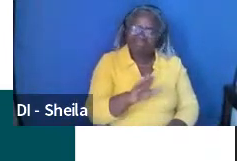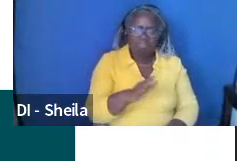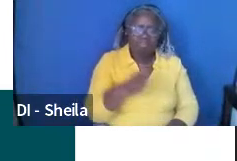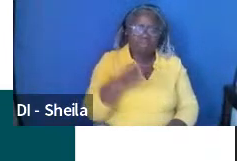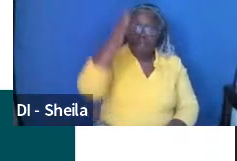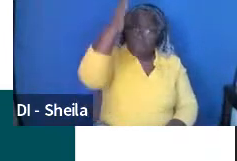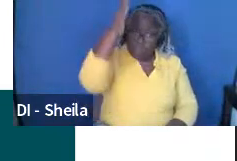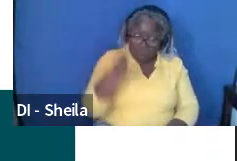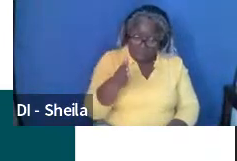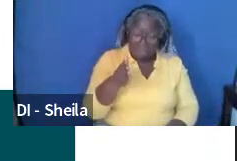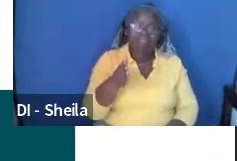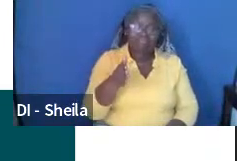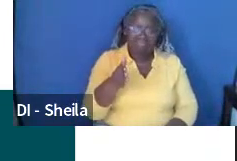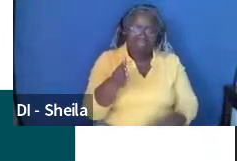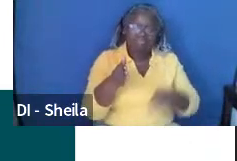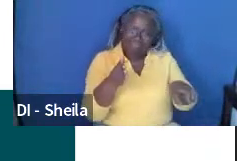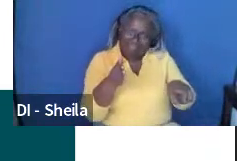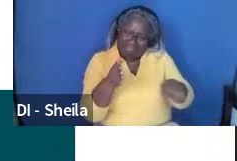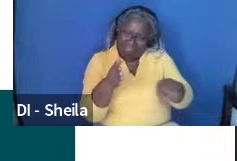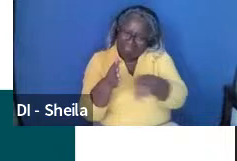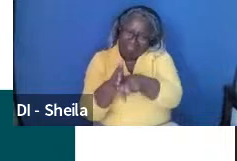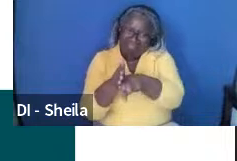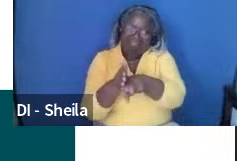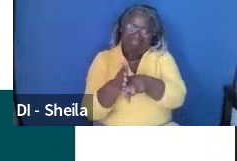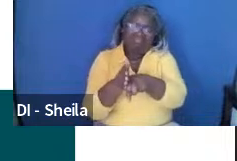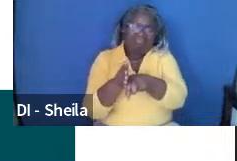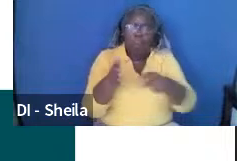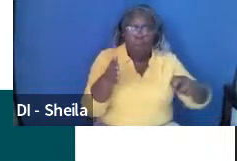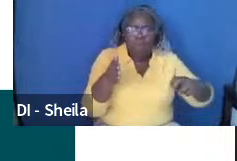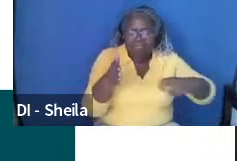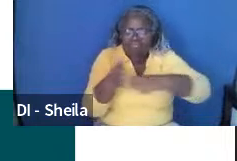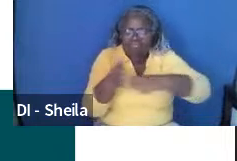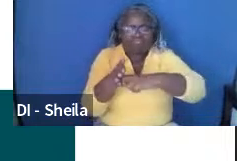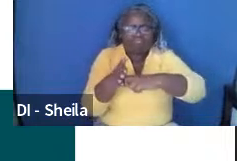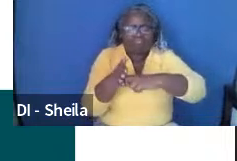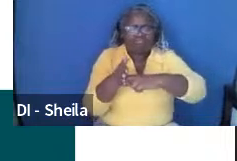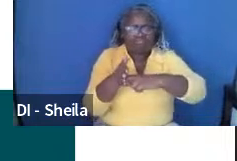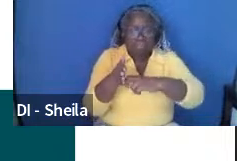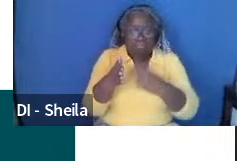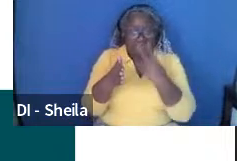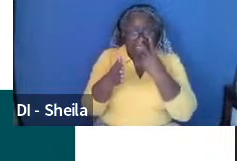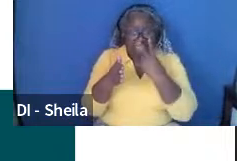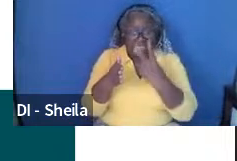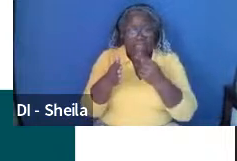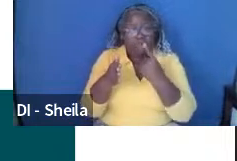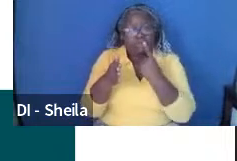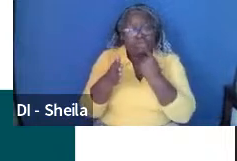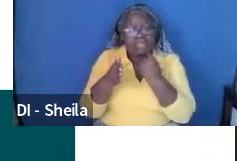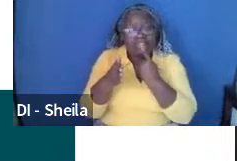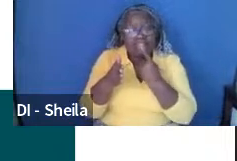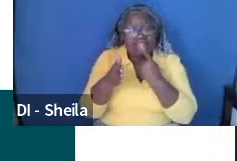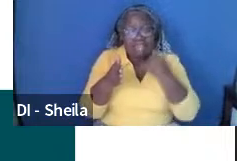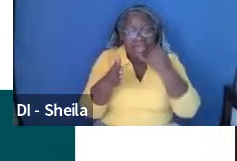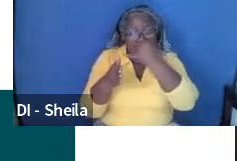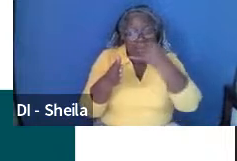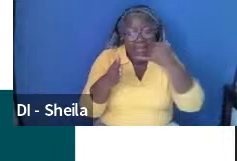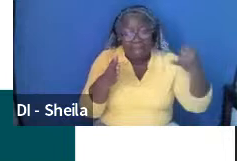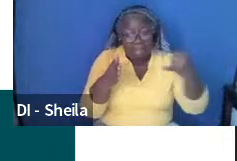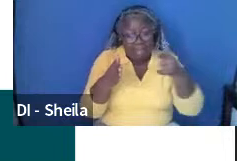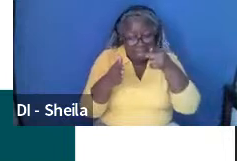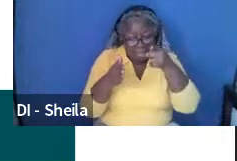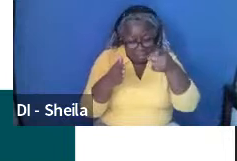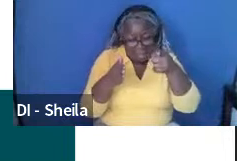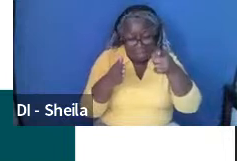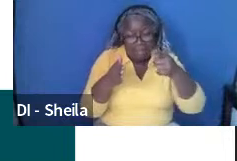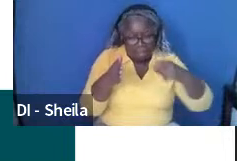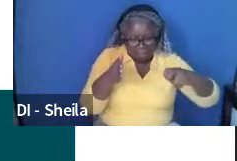what's important is that dotted line shown in red, that you have a space on your floor plan